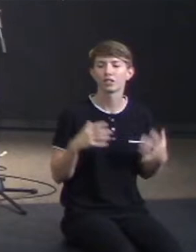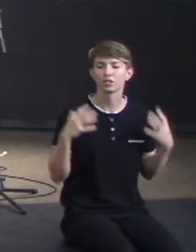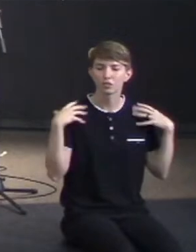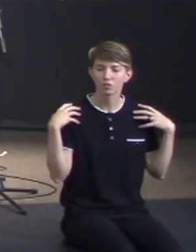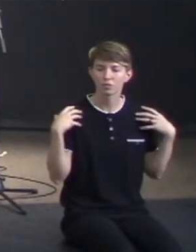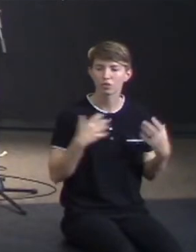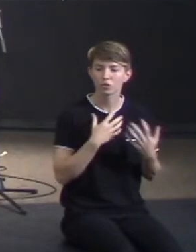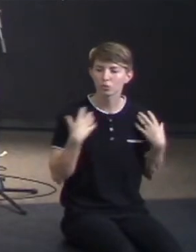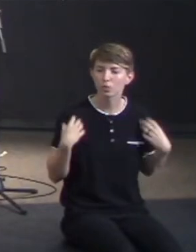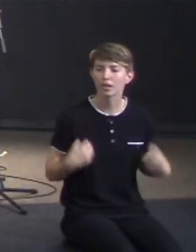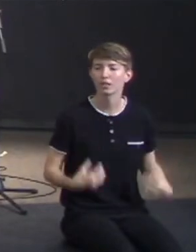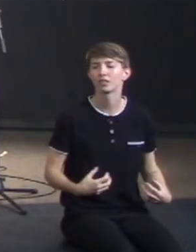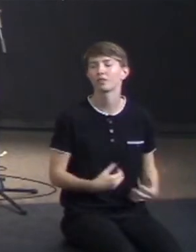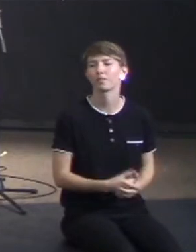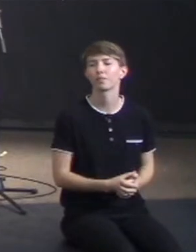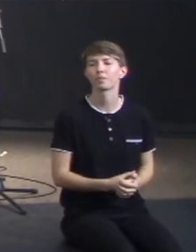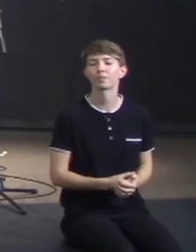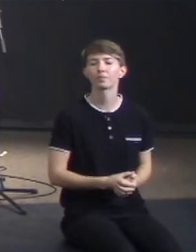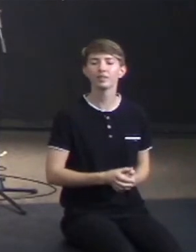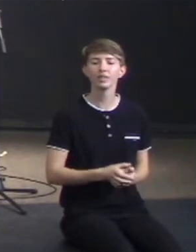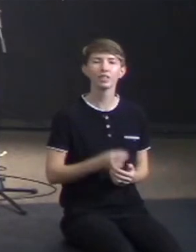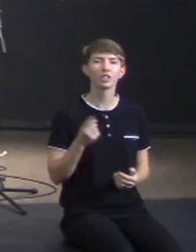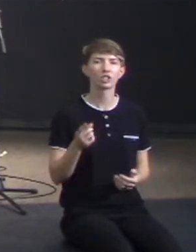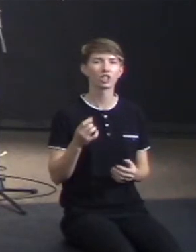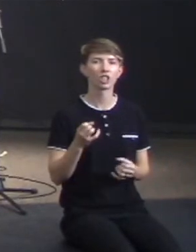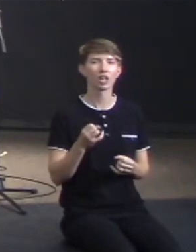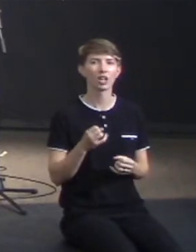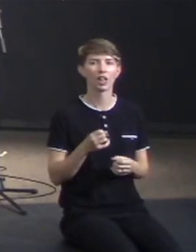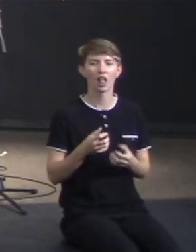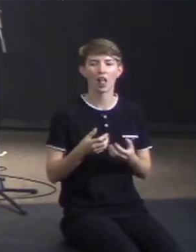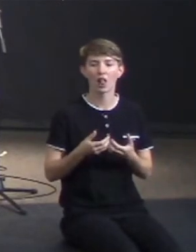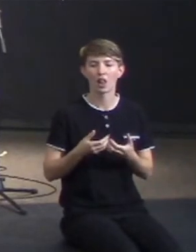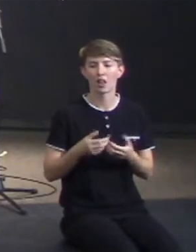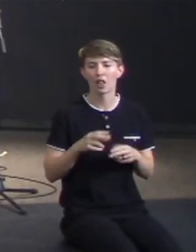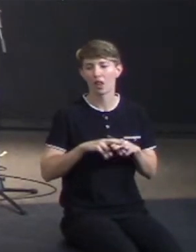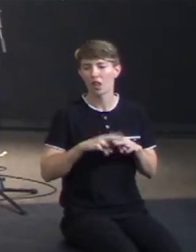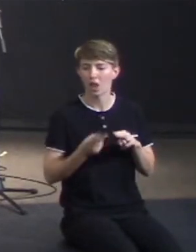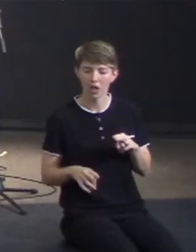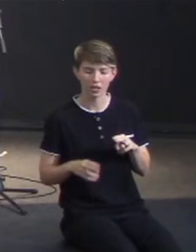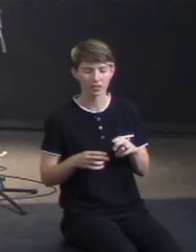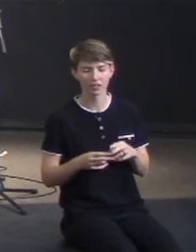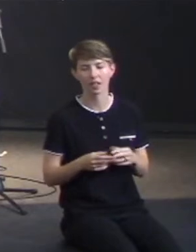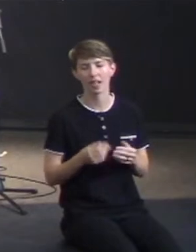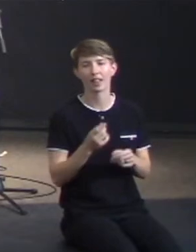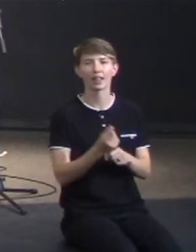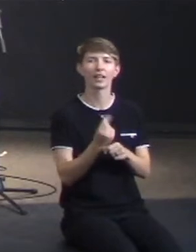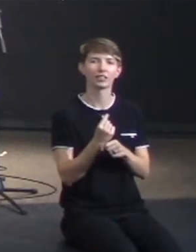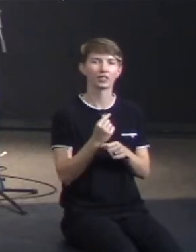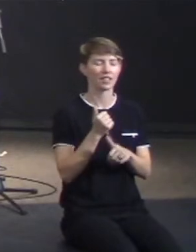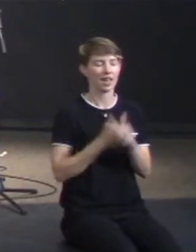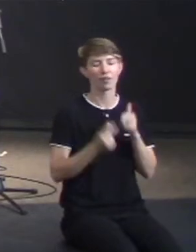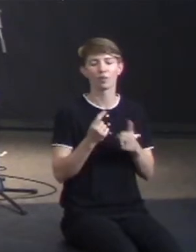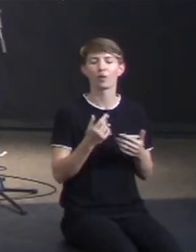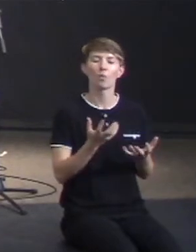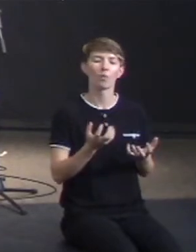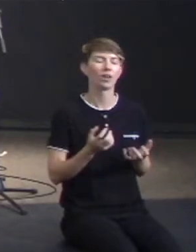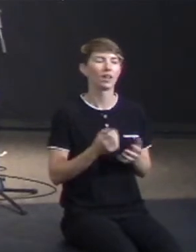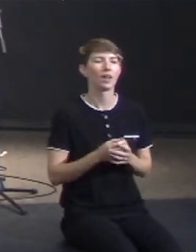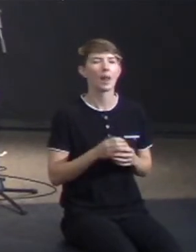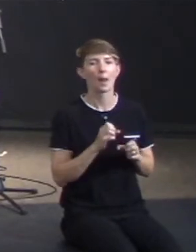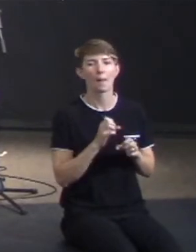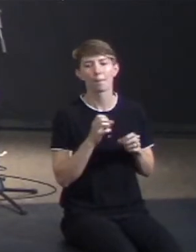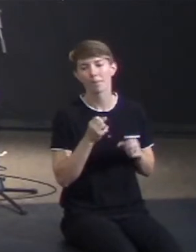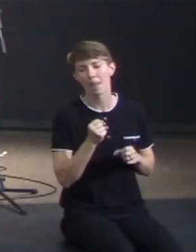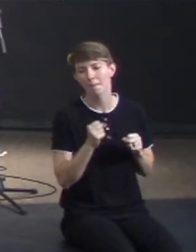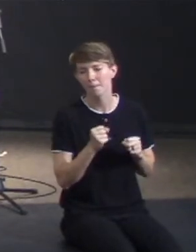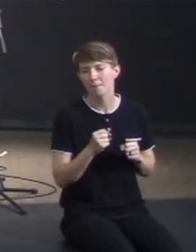she lost 10 pounds last year because everybody wanted milkshakes. And then there's Micah. Now, Micah's the mouse, and